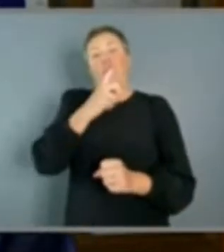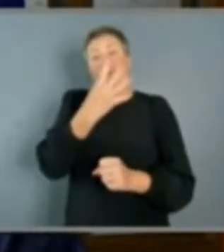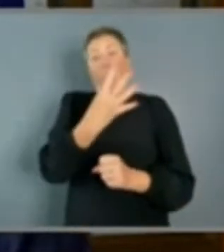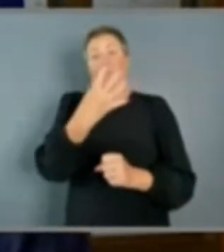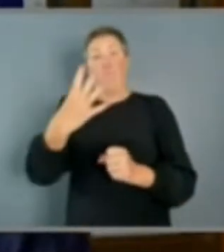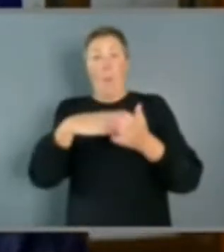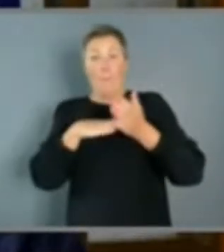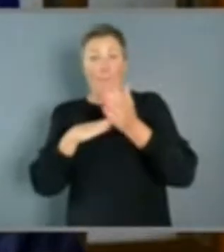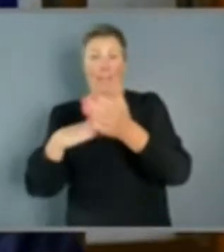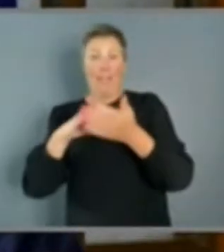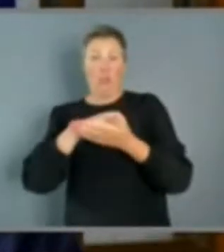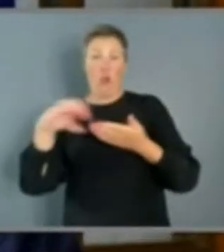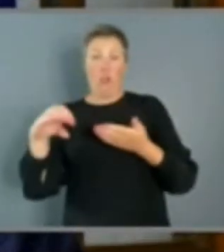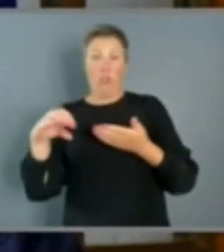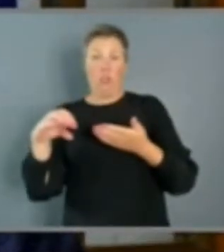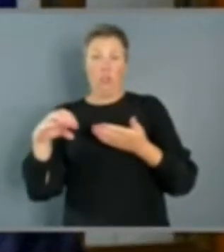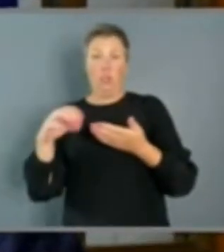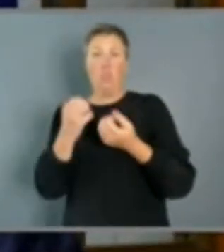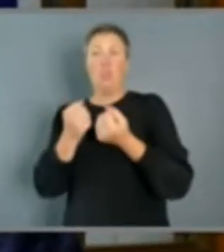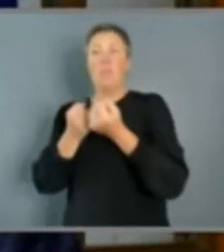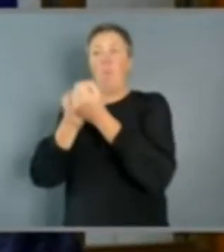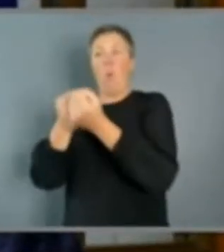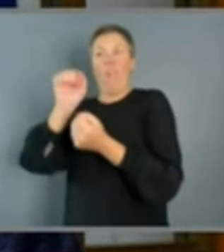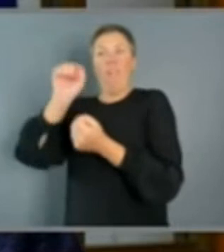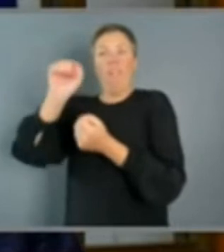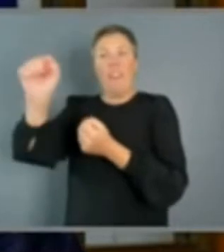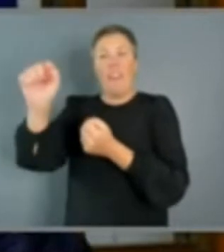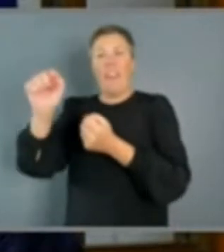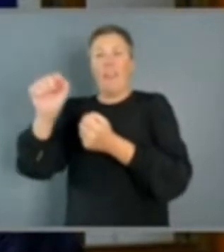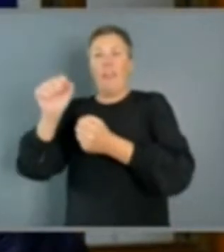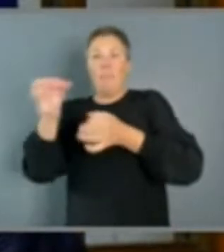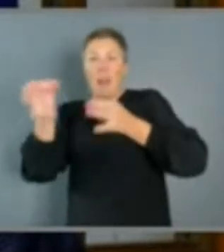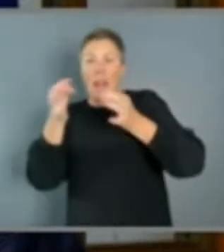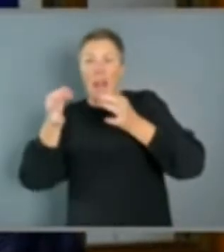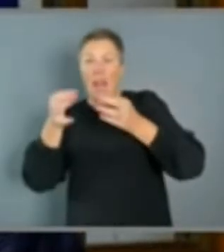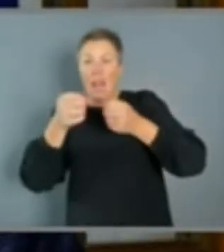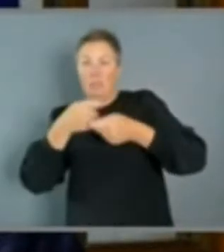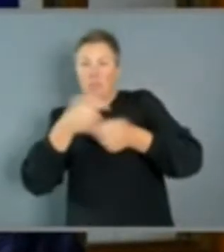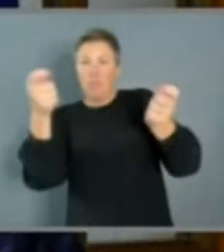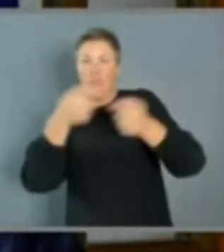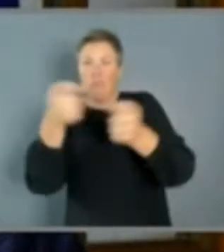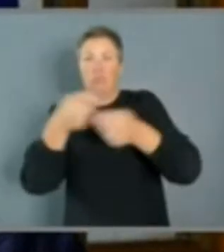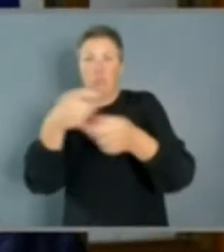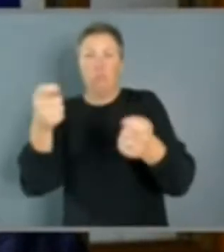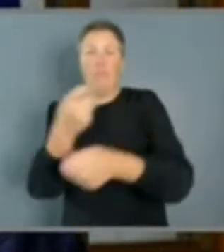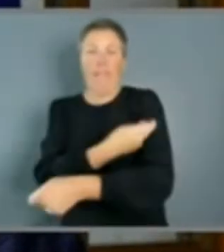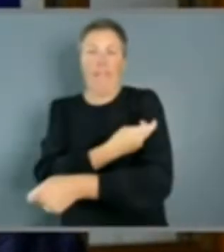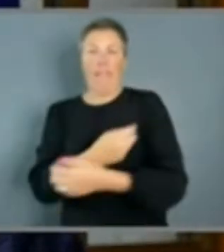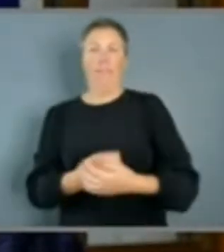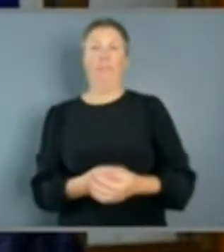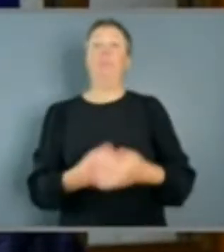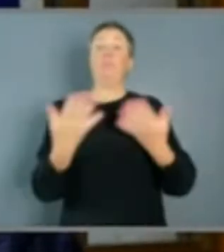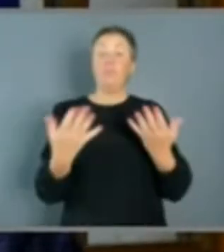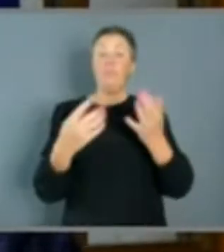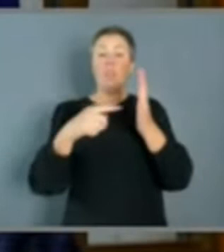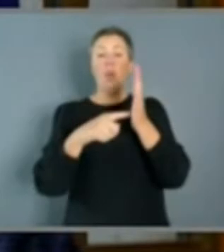million to support their PNG vaccine program and its rollout. The Prime Minister's referred to the Torres Strait. We're obviously